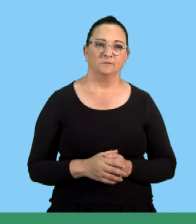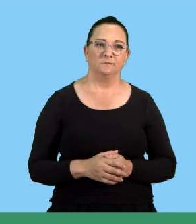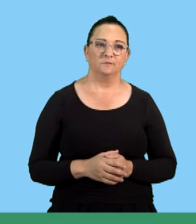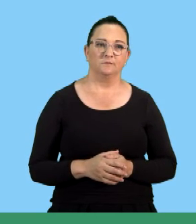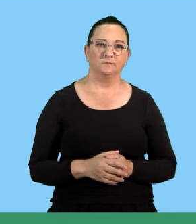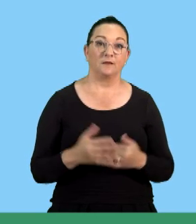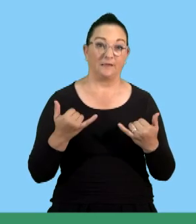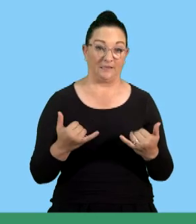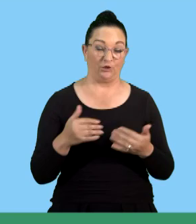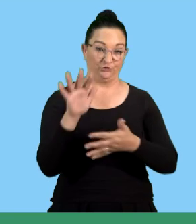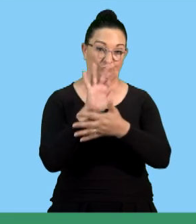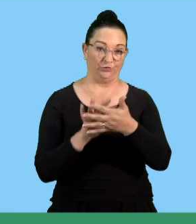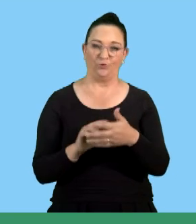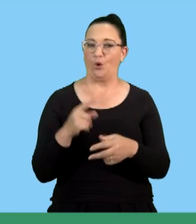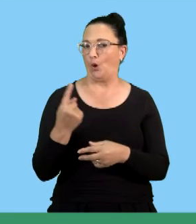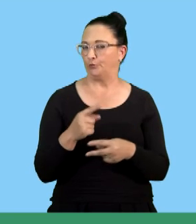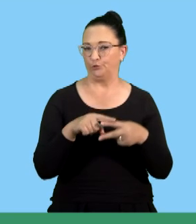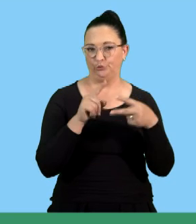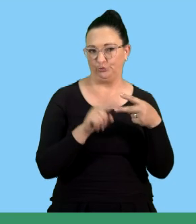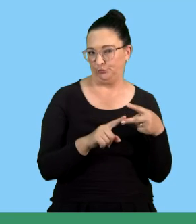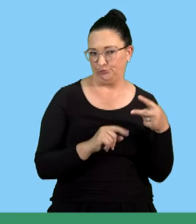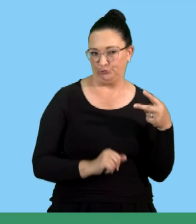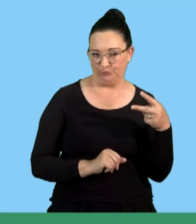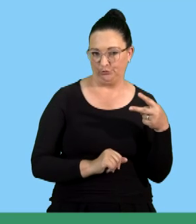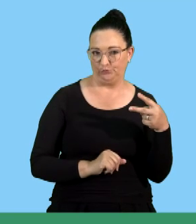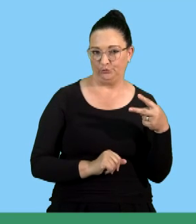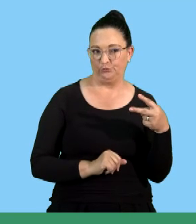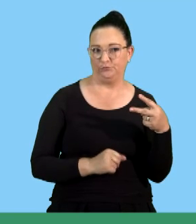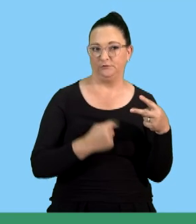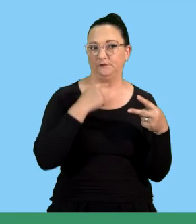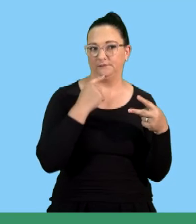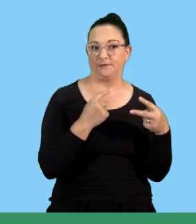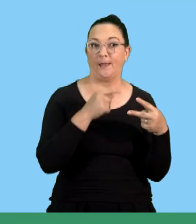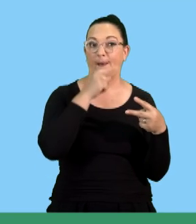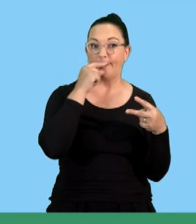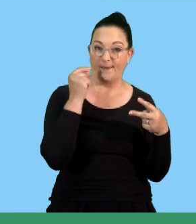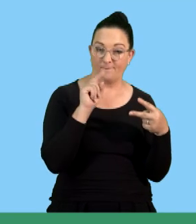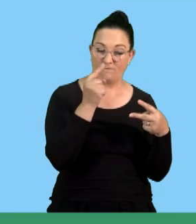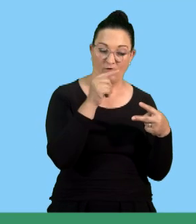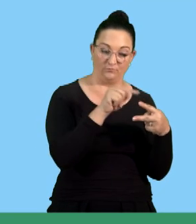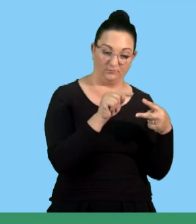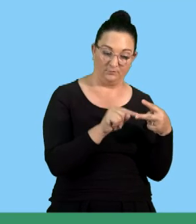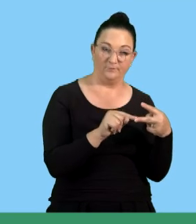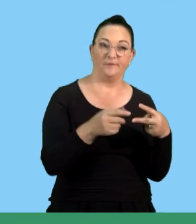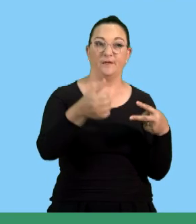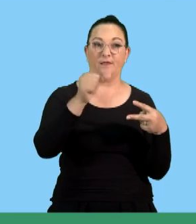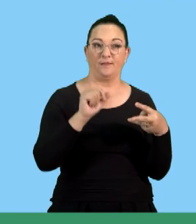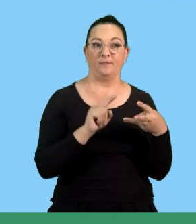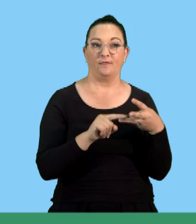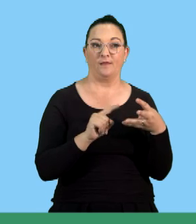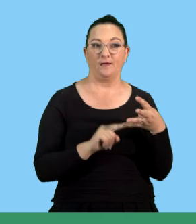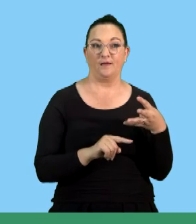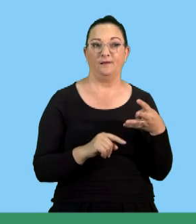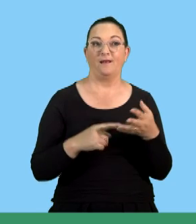in this scenario, we only have two. So here it says discuss other than the two mentioned here. That's what